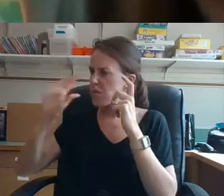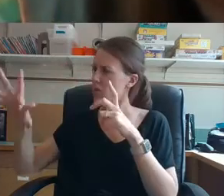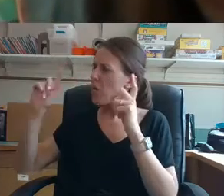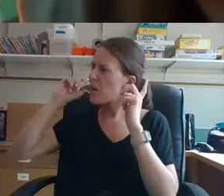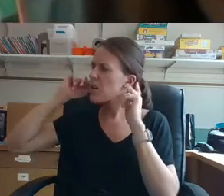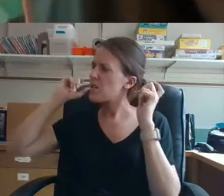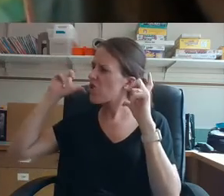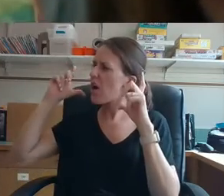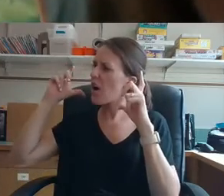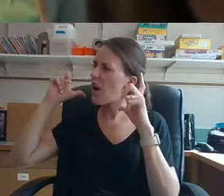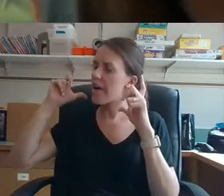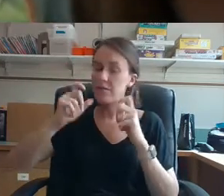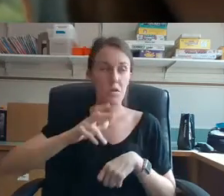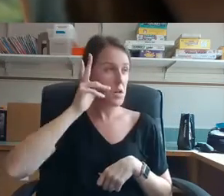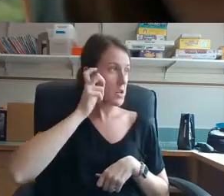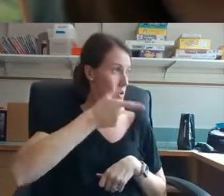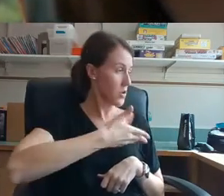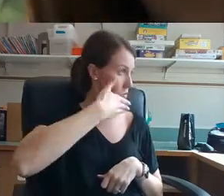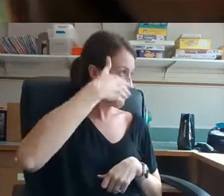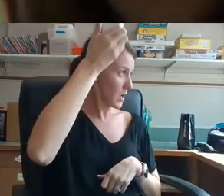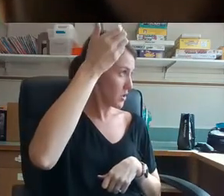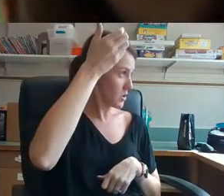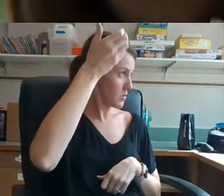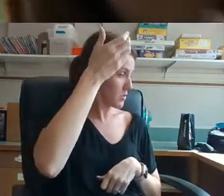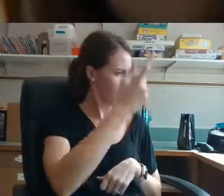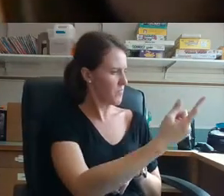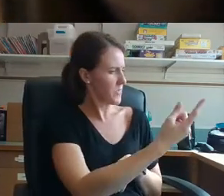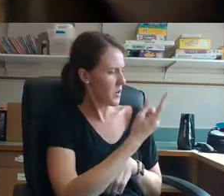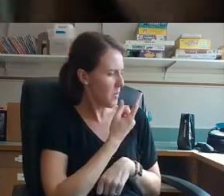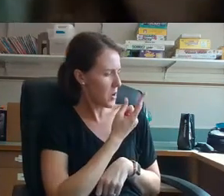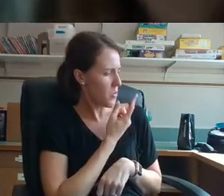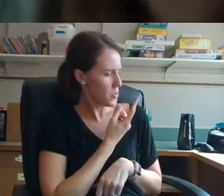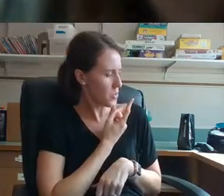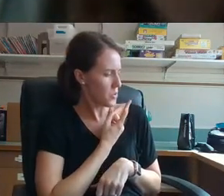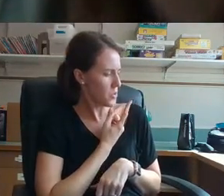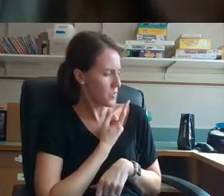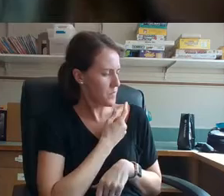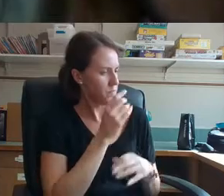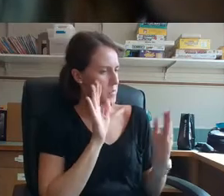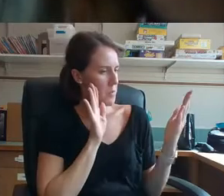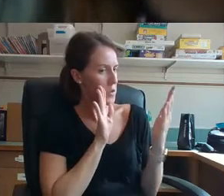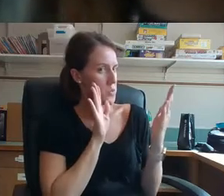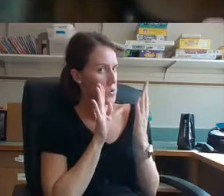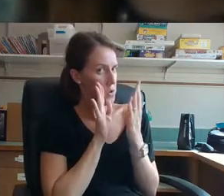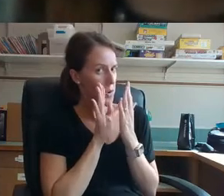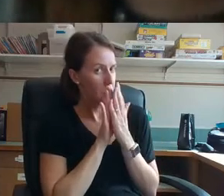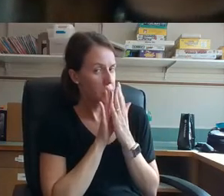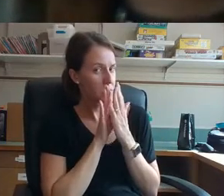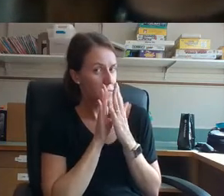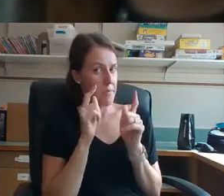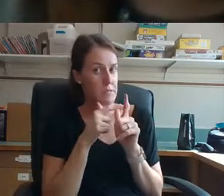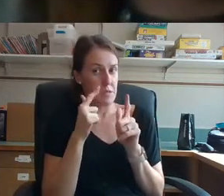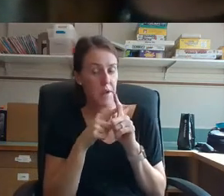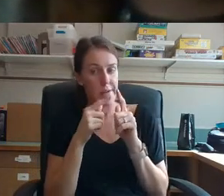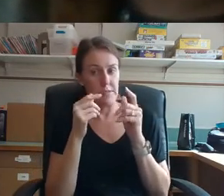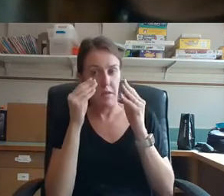have? The better to hear you with, my dear. Can you come a little closer still? Just then, the blanket slipped